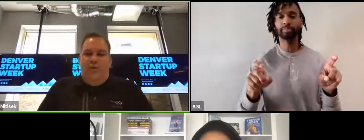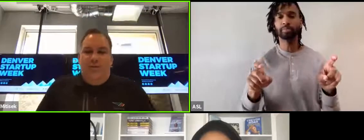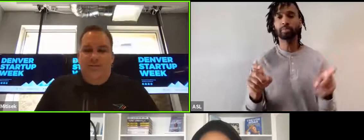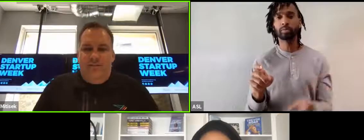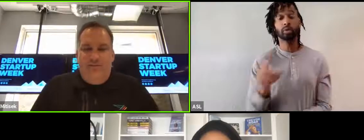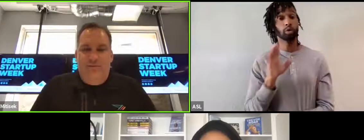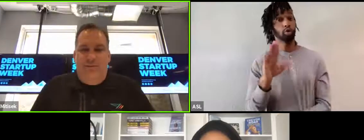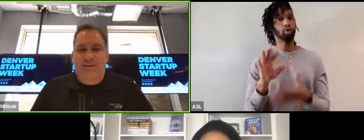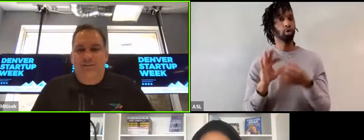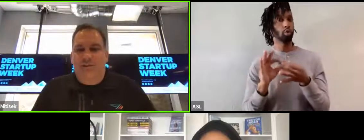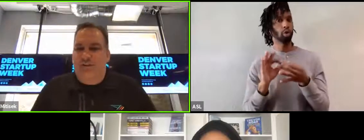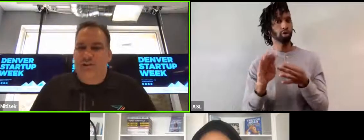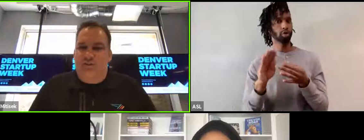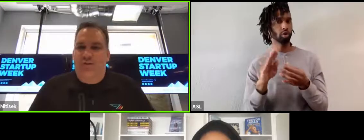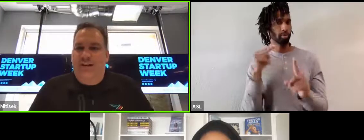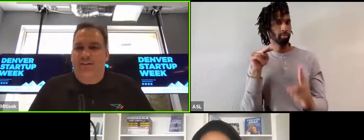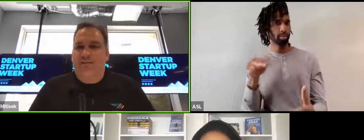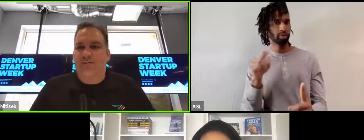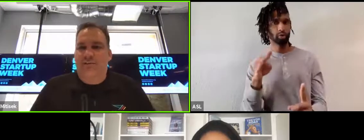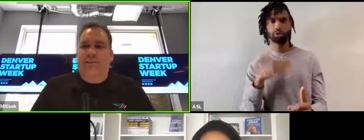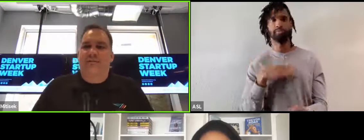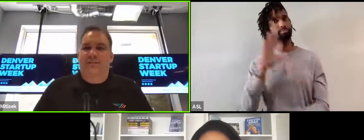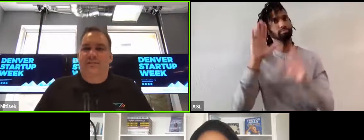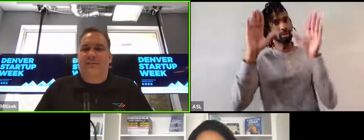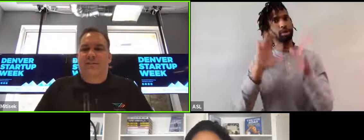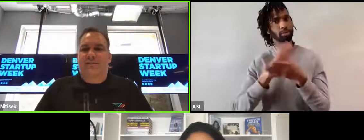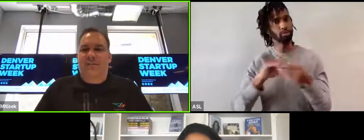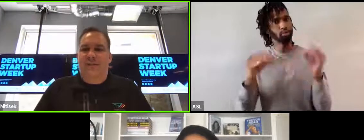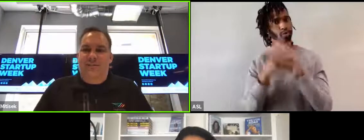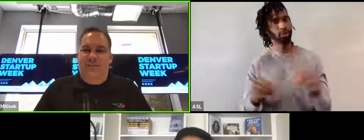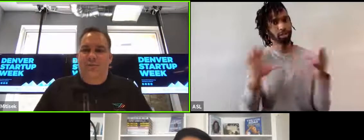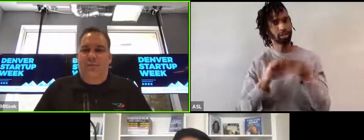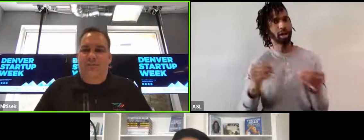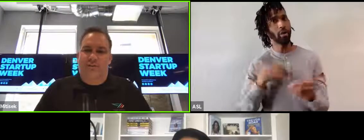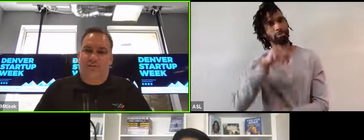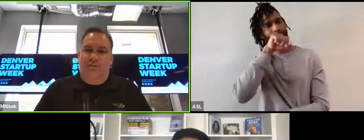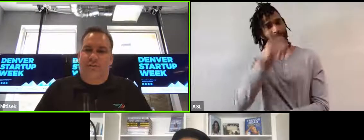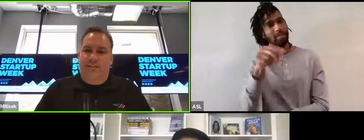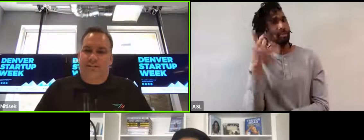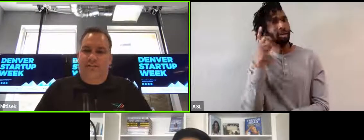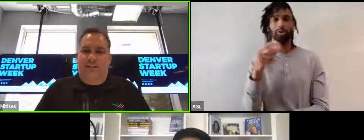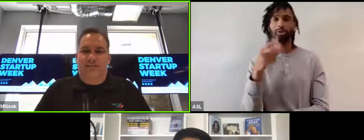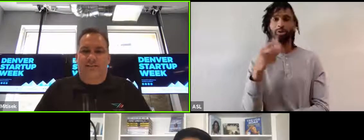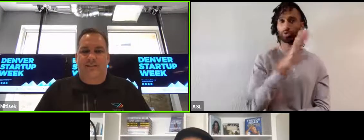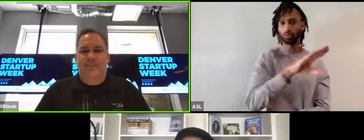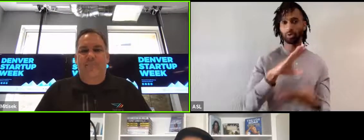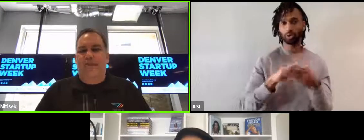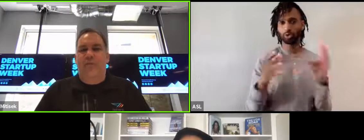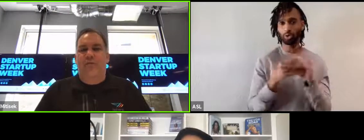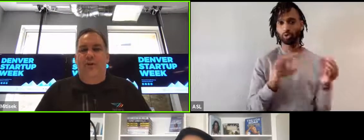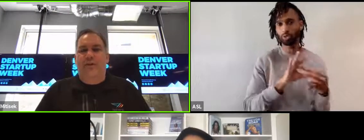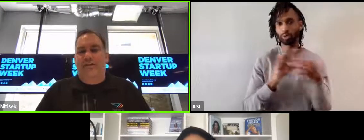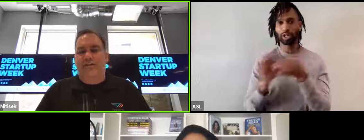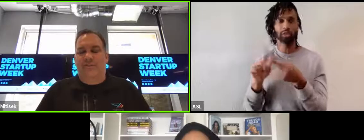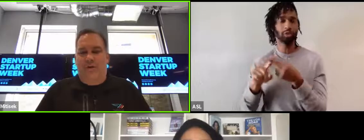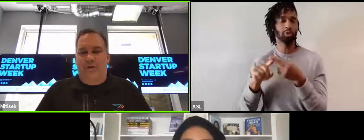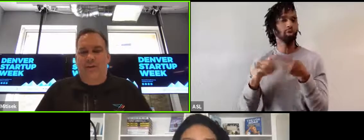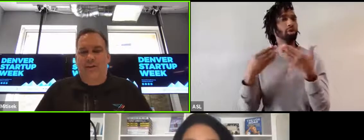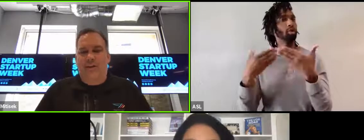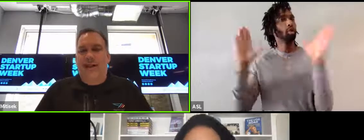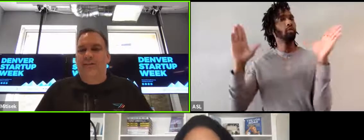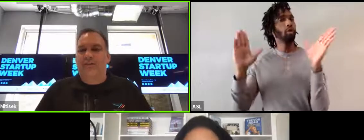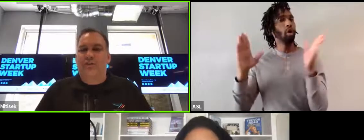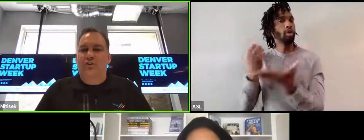in your words, you're such a great storyteller, would love to have you tell, you know, one or two of those stories as it relates to the overall ethos of the